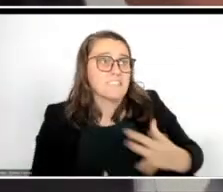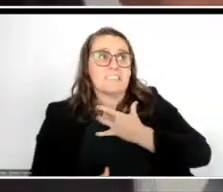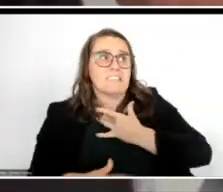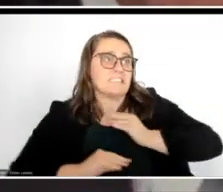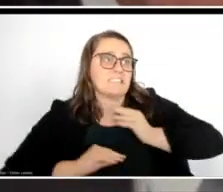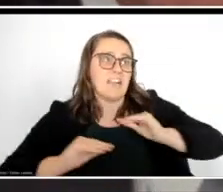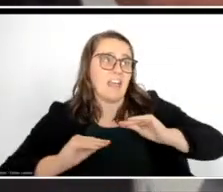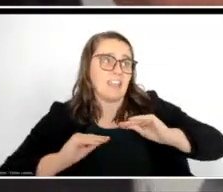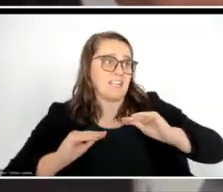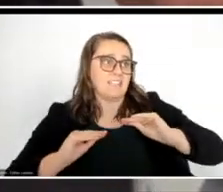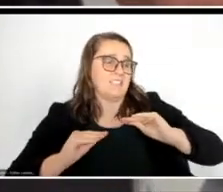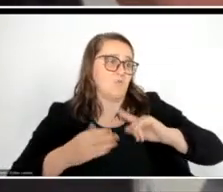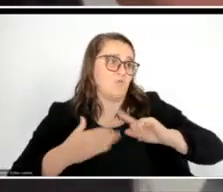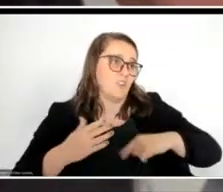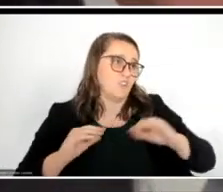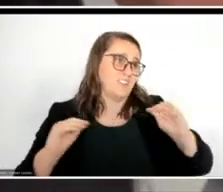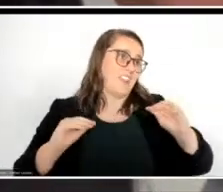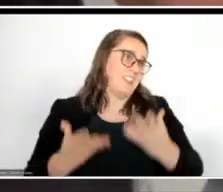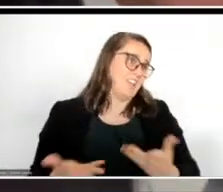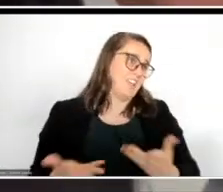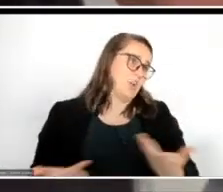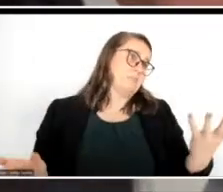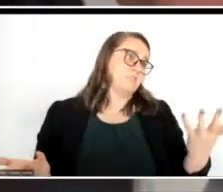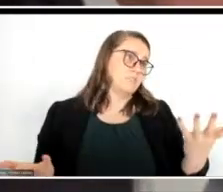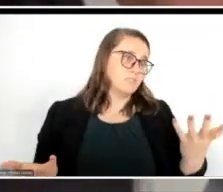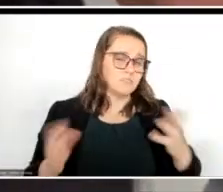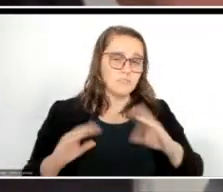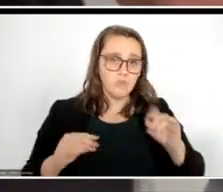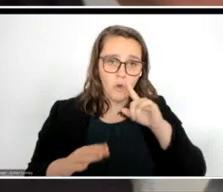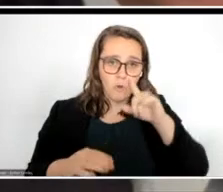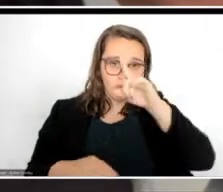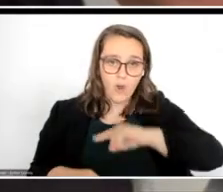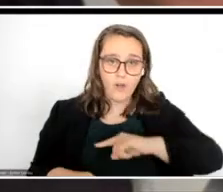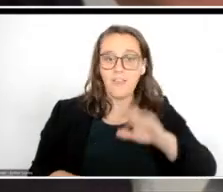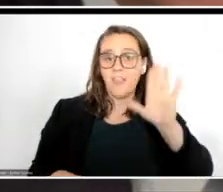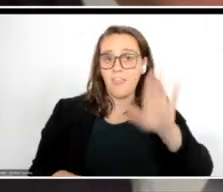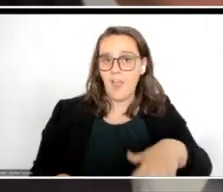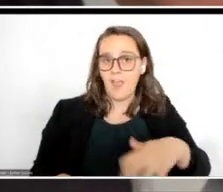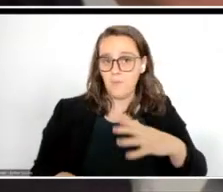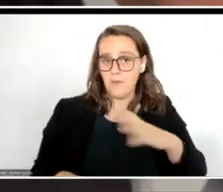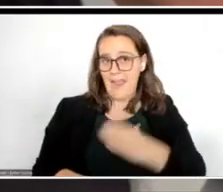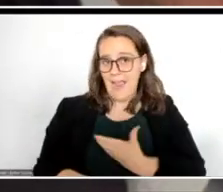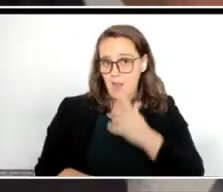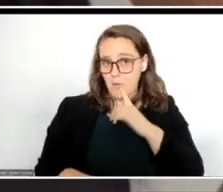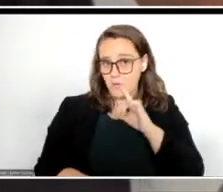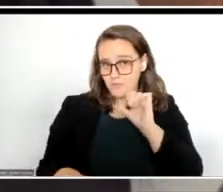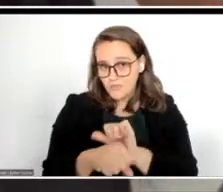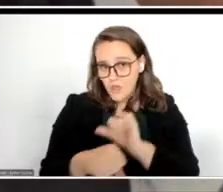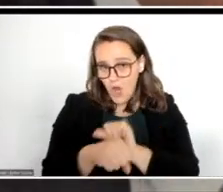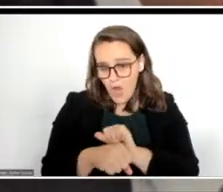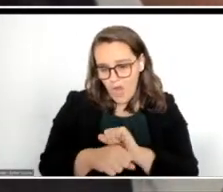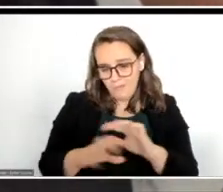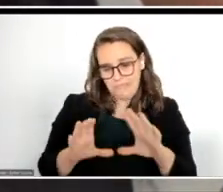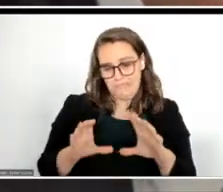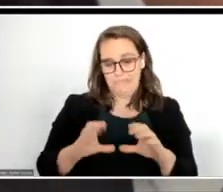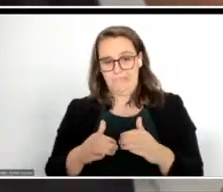of it. That will be our job as you know, the truth-telling squad, and you